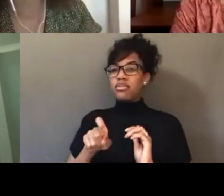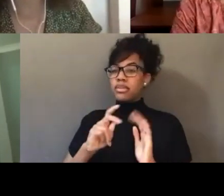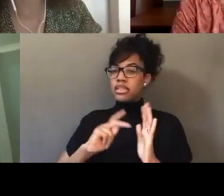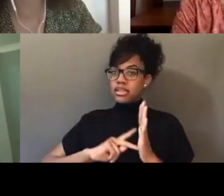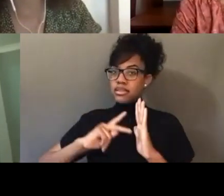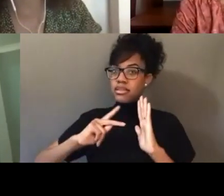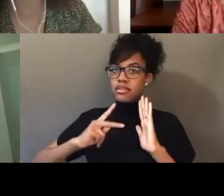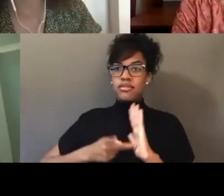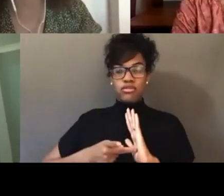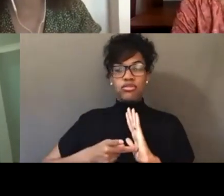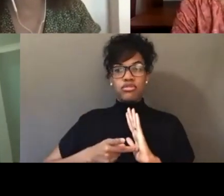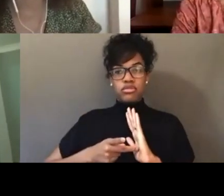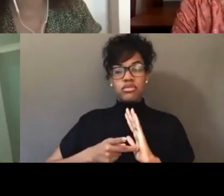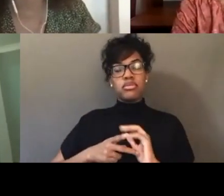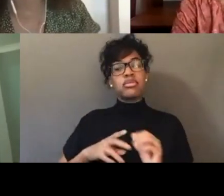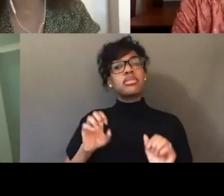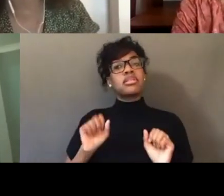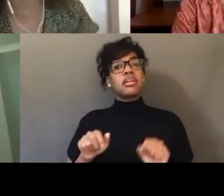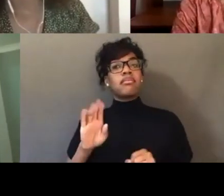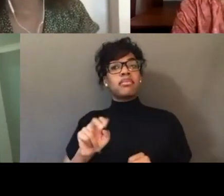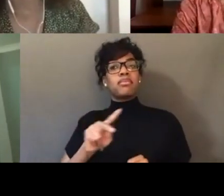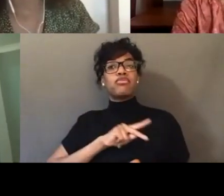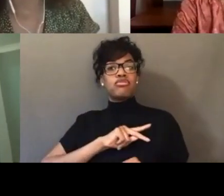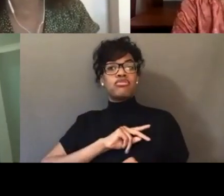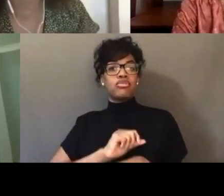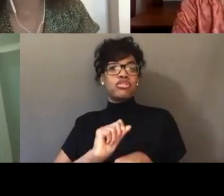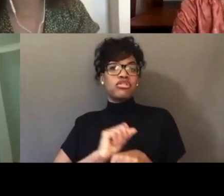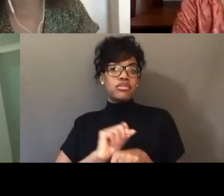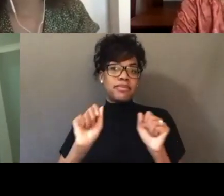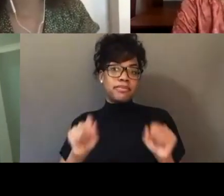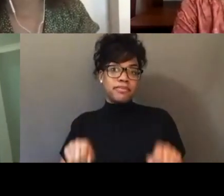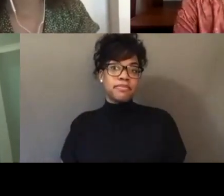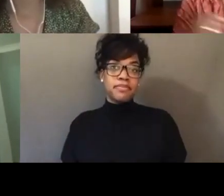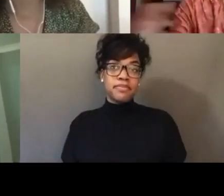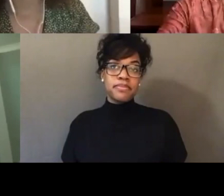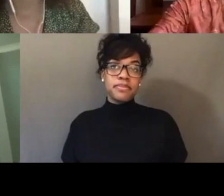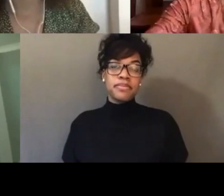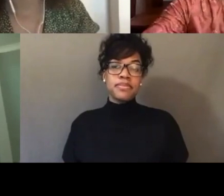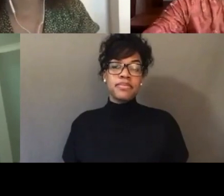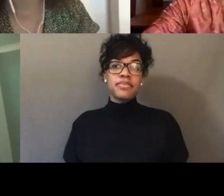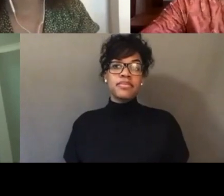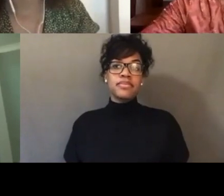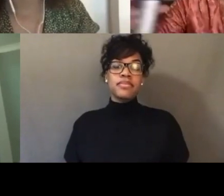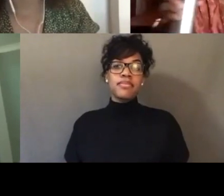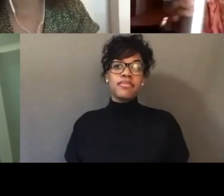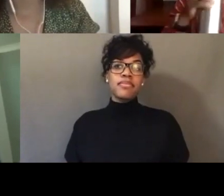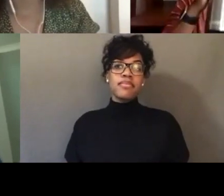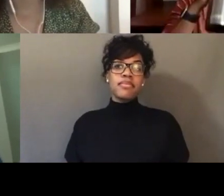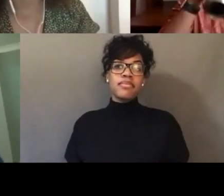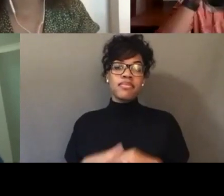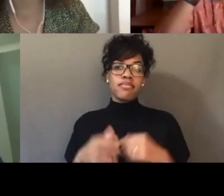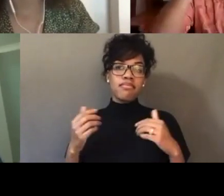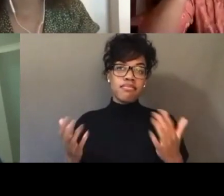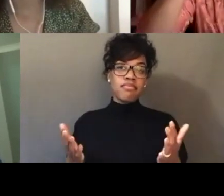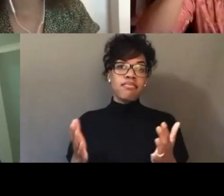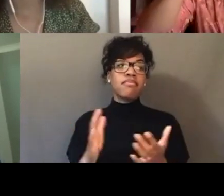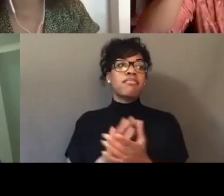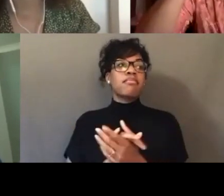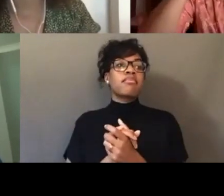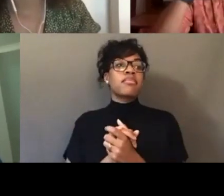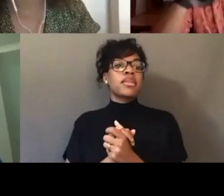It can be a very personal work. And that in order to cultivate